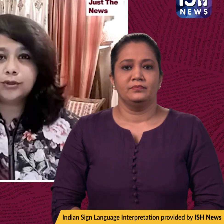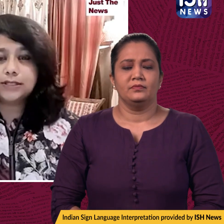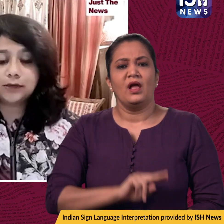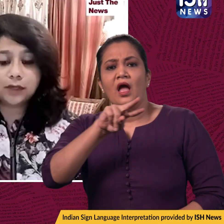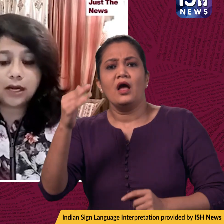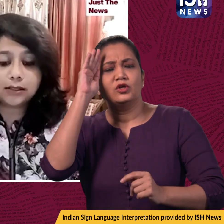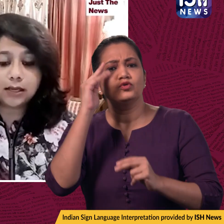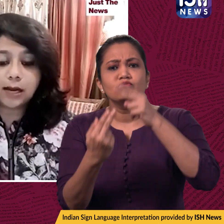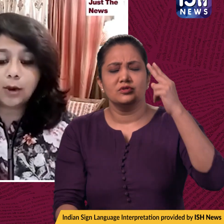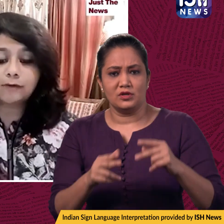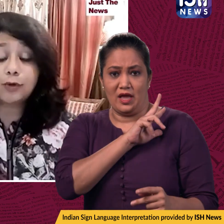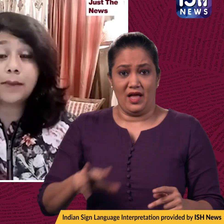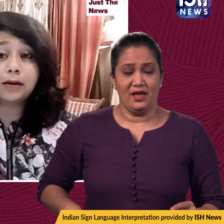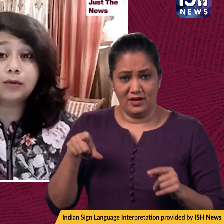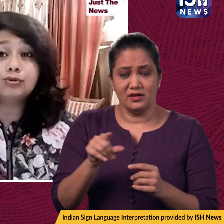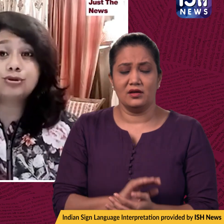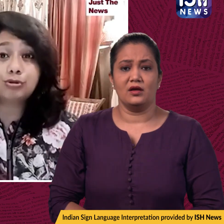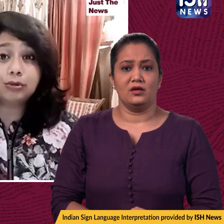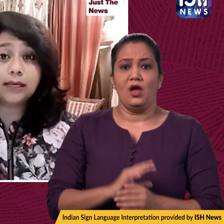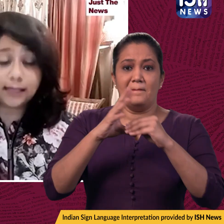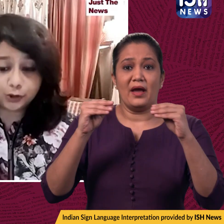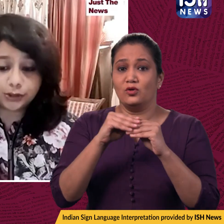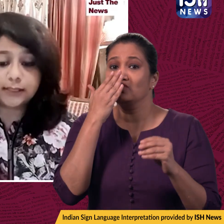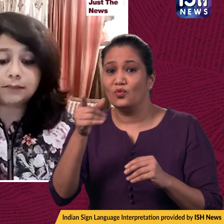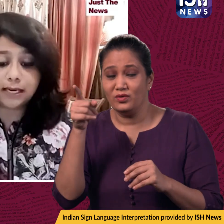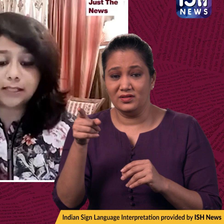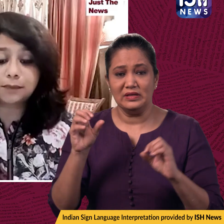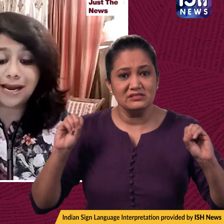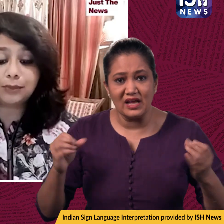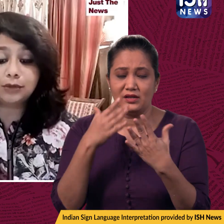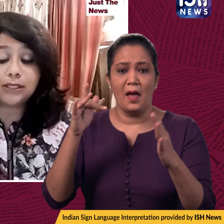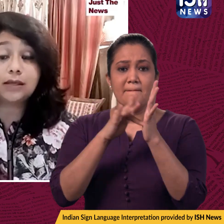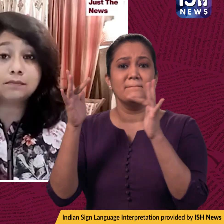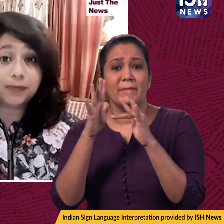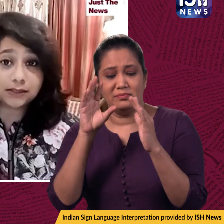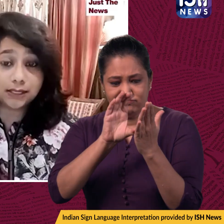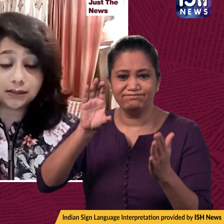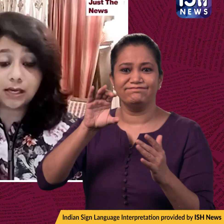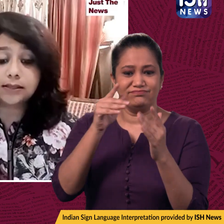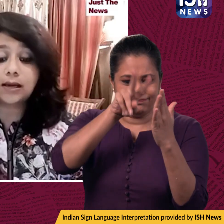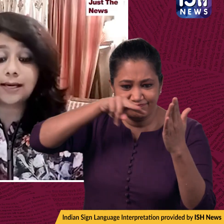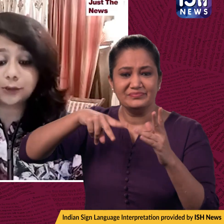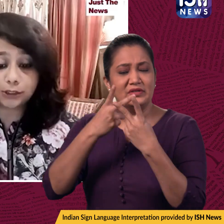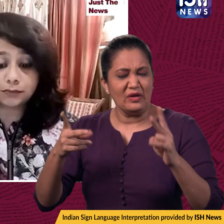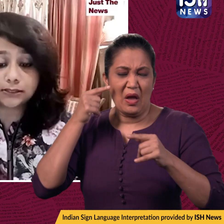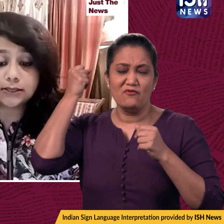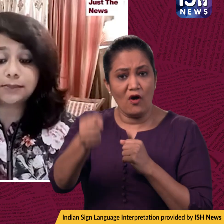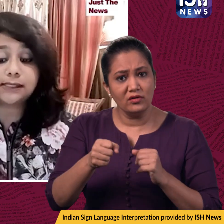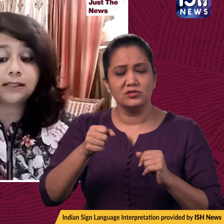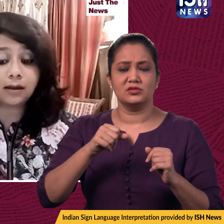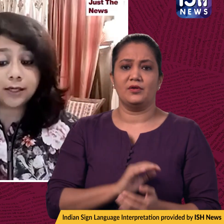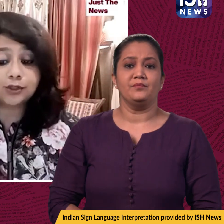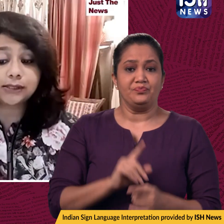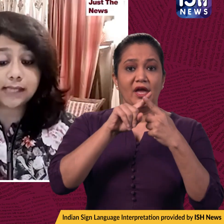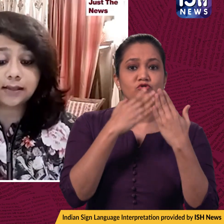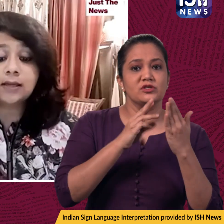Moving on to the state of Karnataka now, after a Bengaluru school allegedly made Bible reading compulsory, Karnataka Education Minister